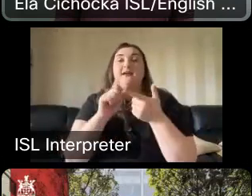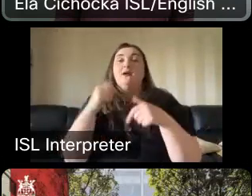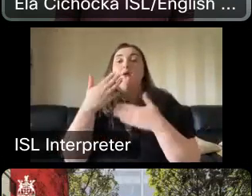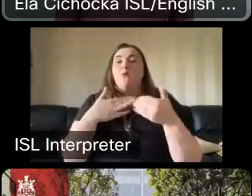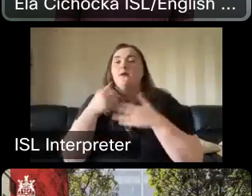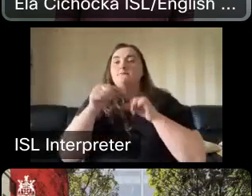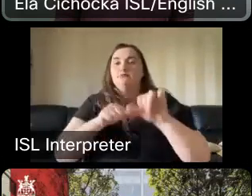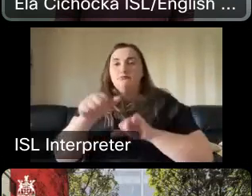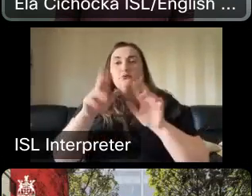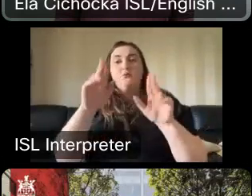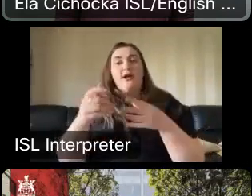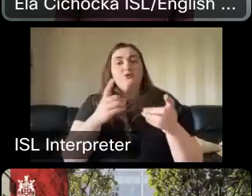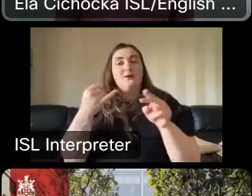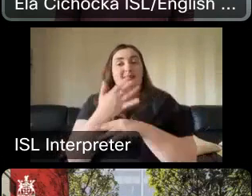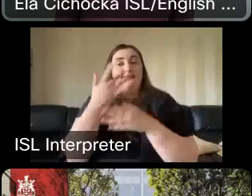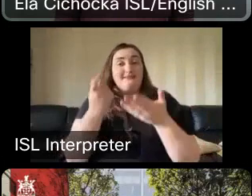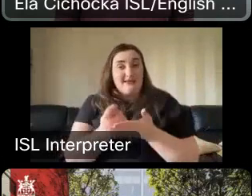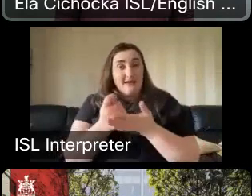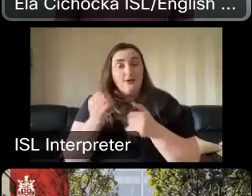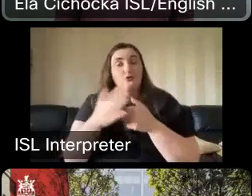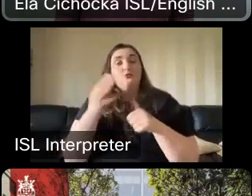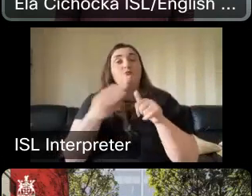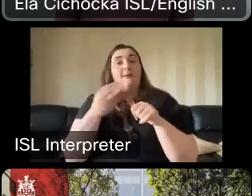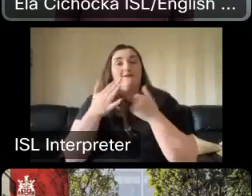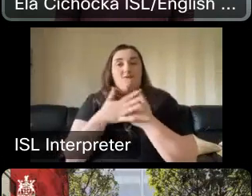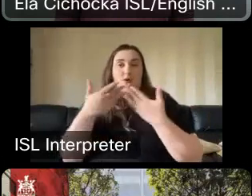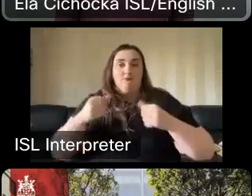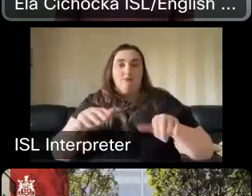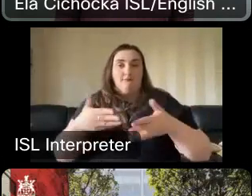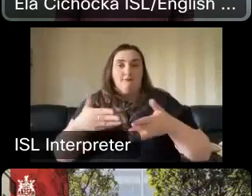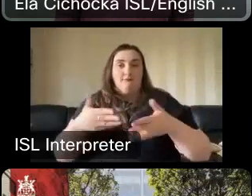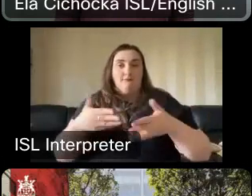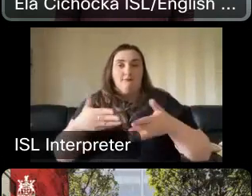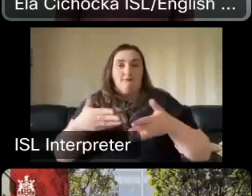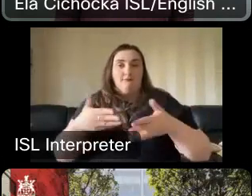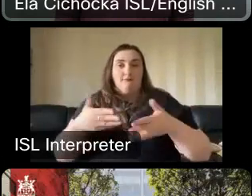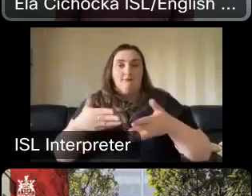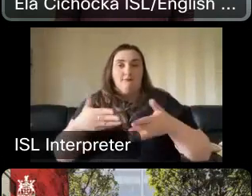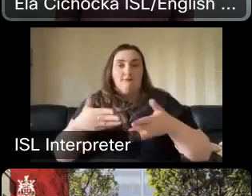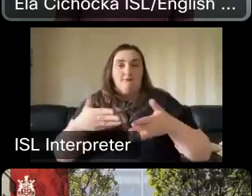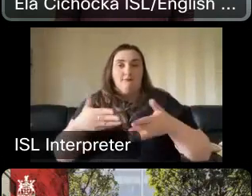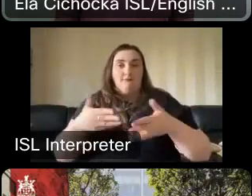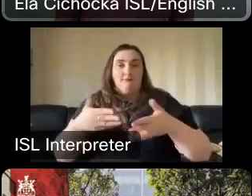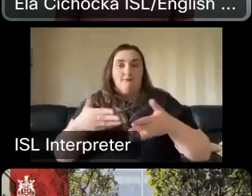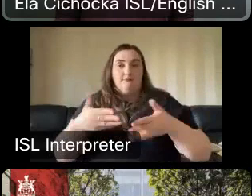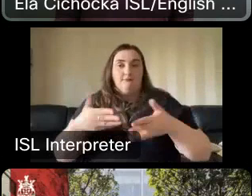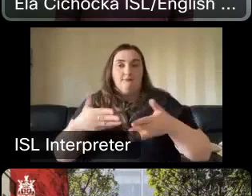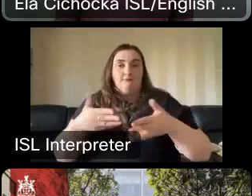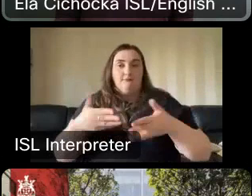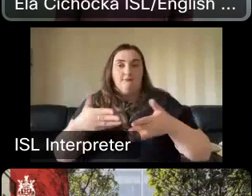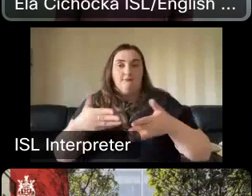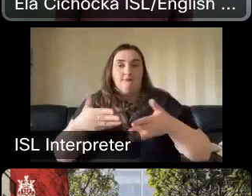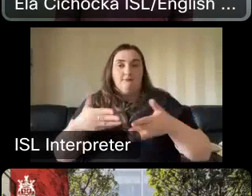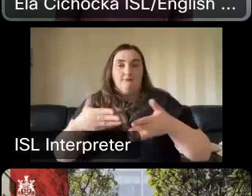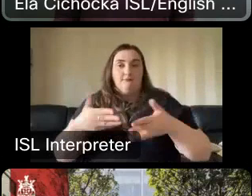what steps you can be taking at this moment in time to prepare for implementation. I touched a little bit earlier